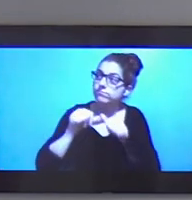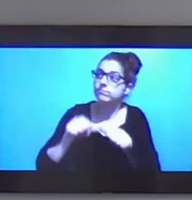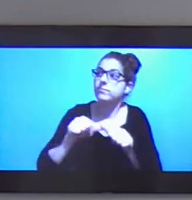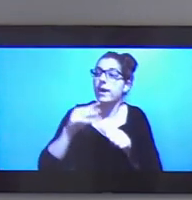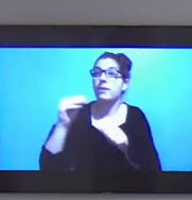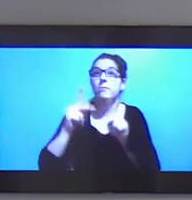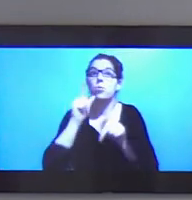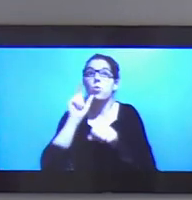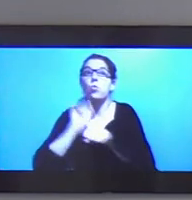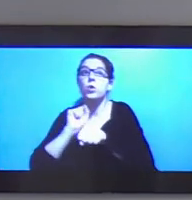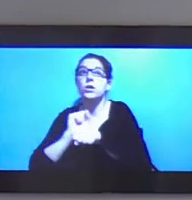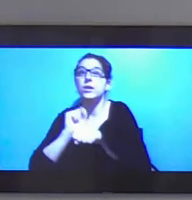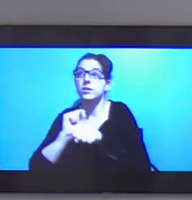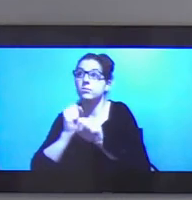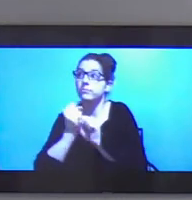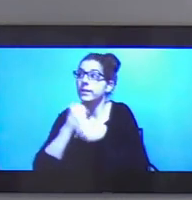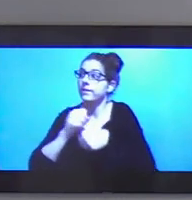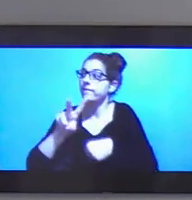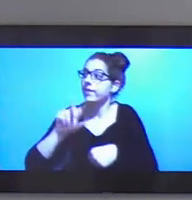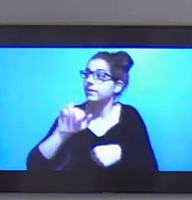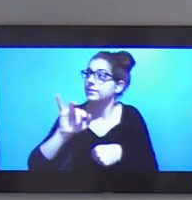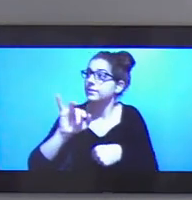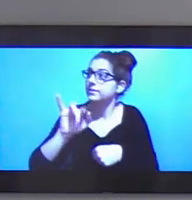vaccine. Receive our prayer, O God.